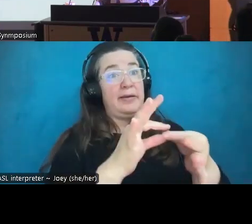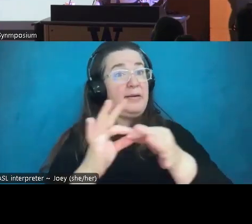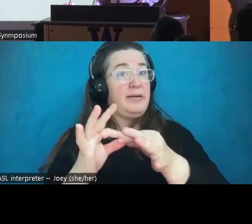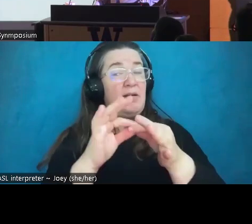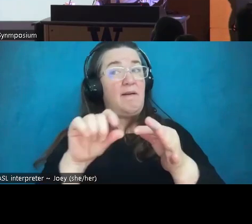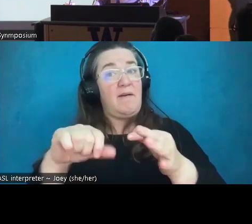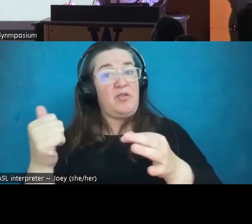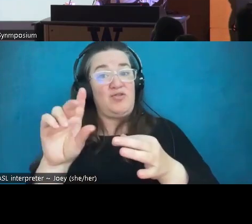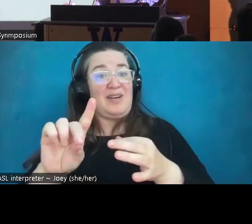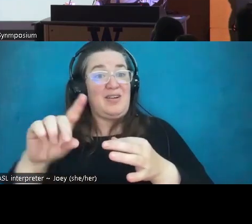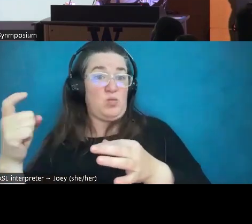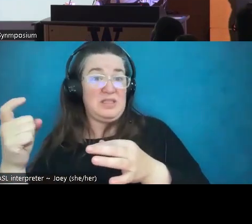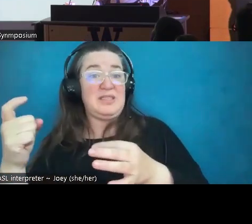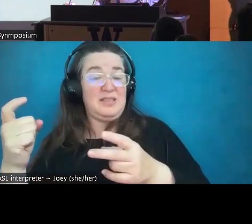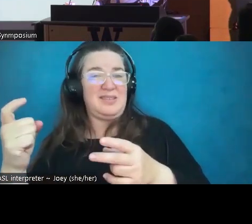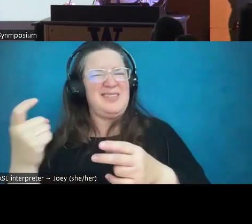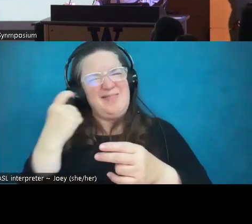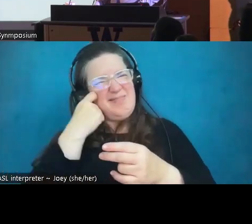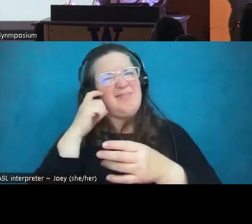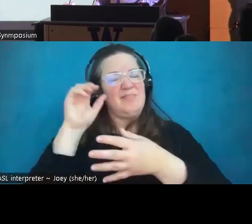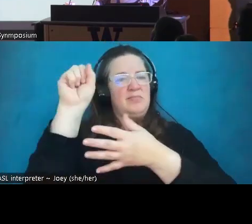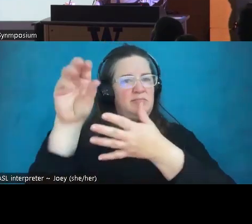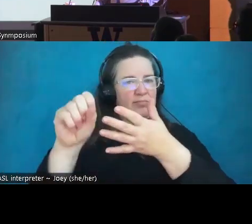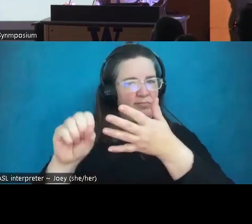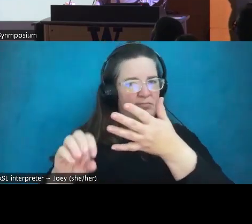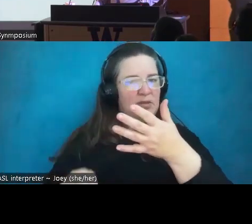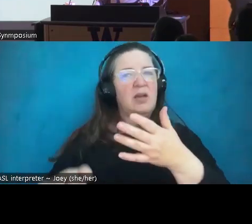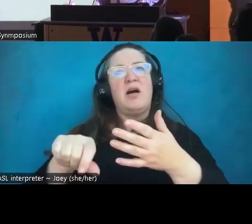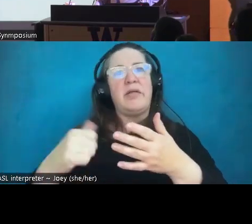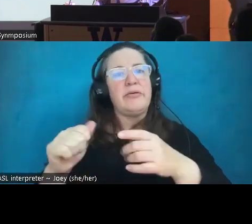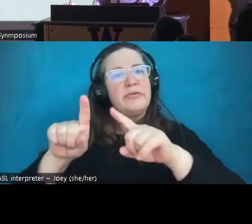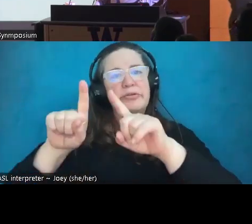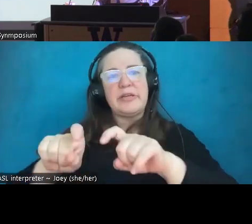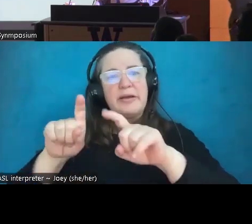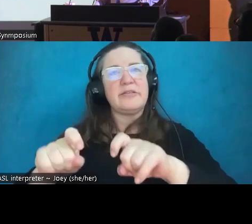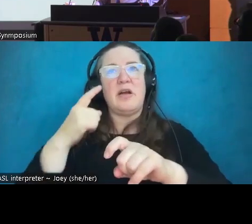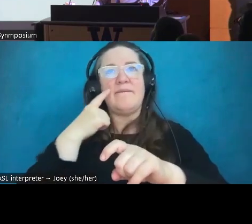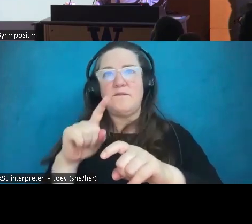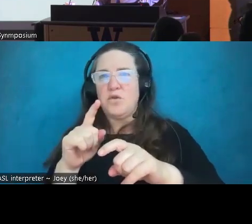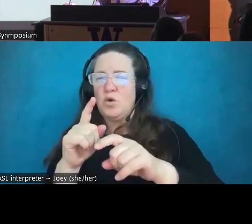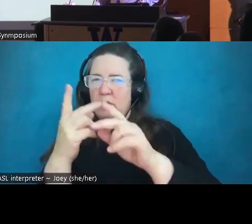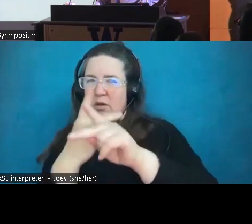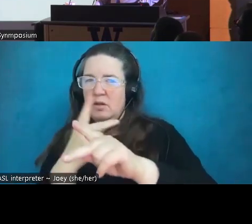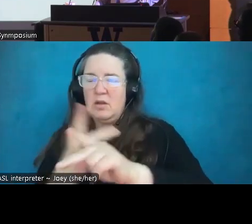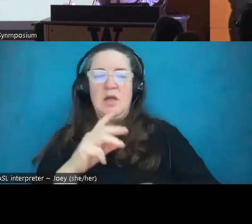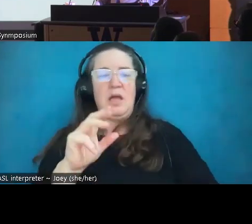through. Common tests to order to rule things out are brain MRI, neurocog testing, PFTs, chest